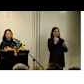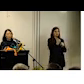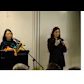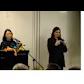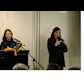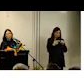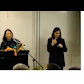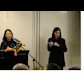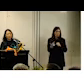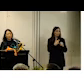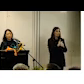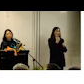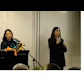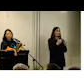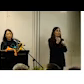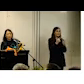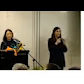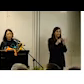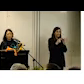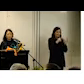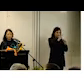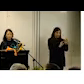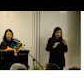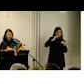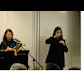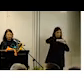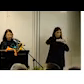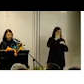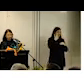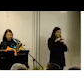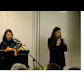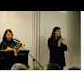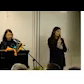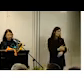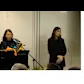GABA receptor. And then that receptor is put onto the surface of the frog egg.